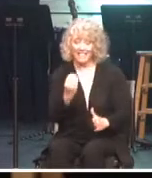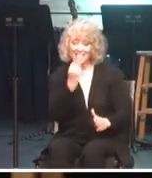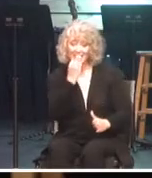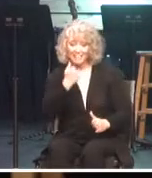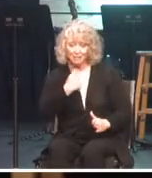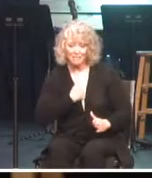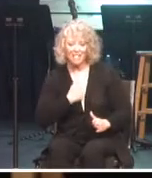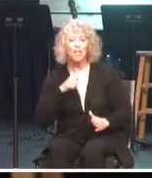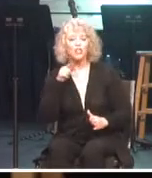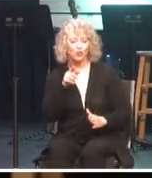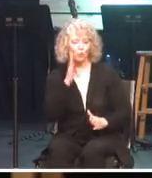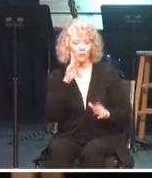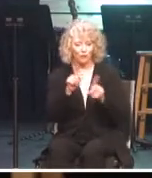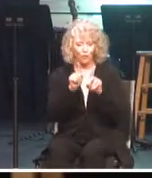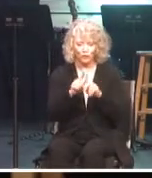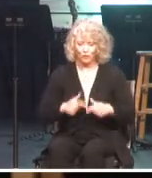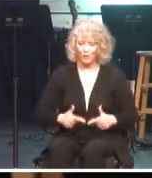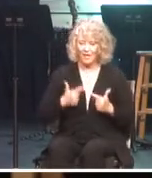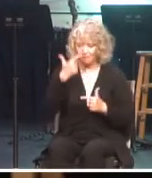because of me.